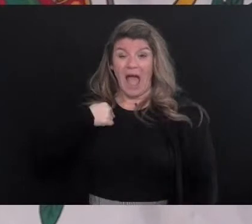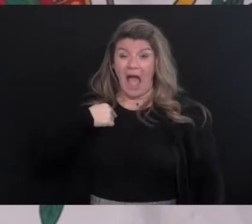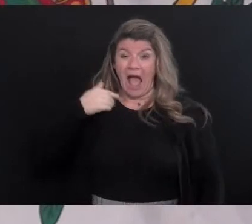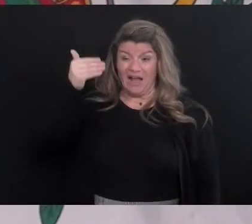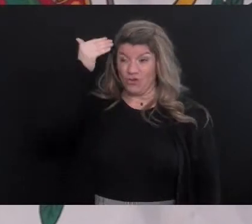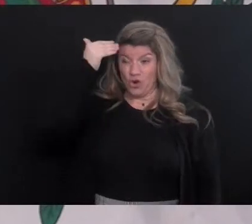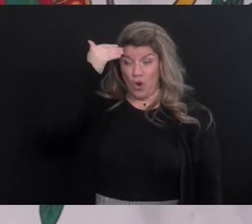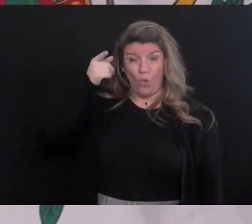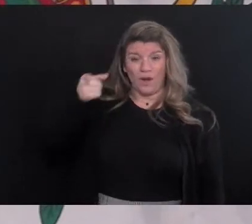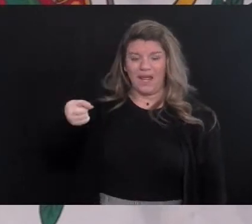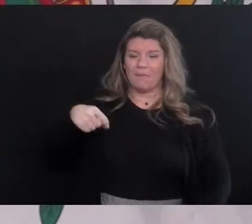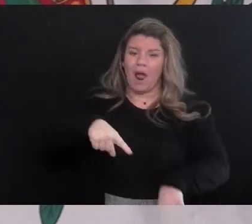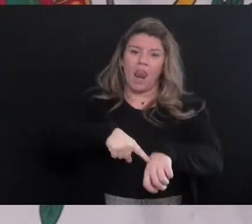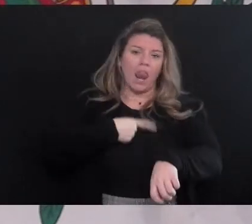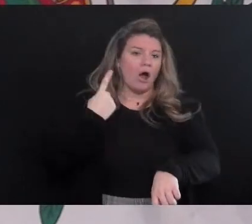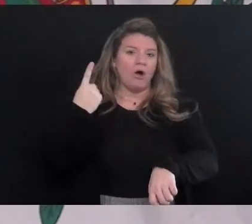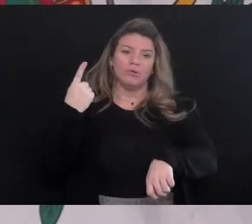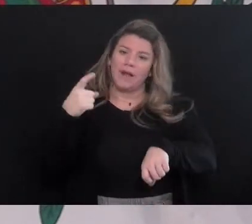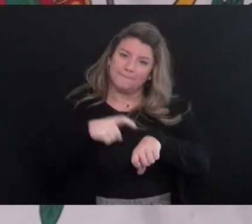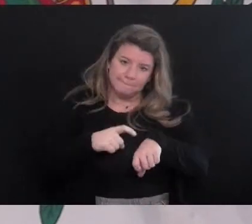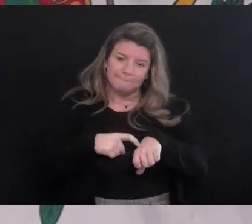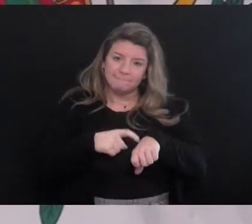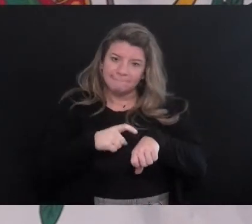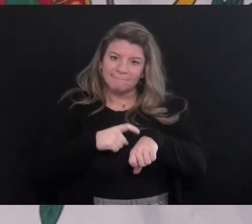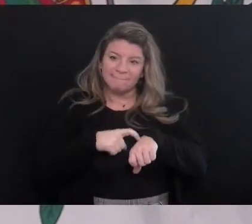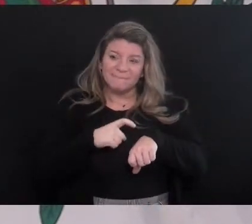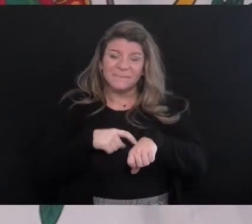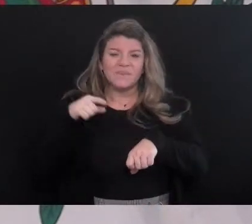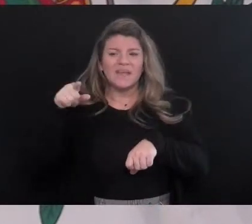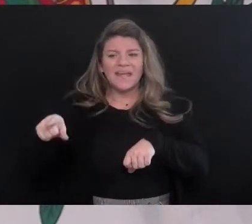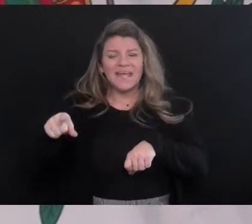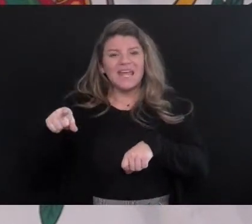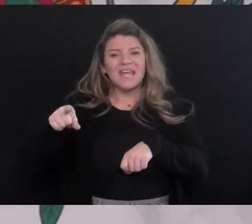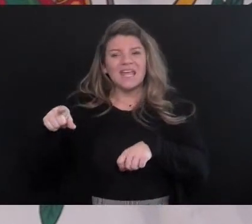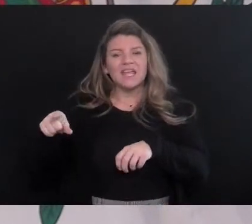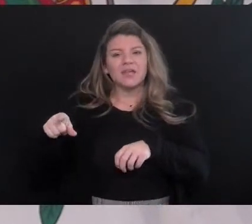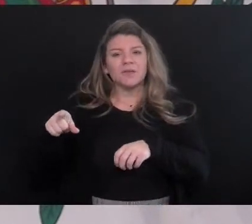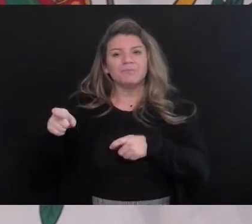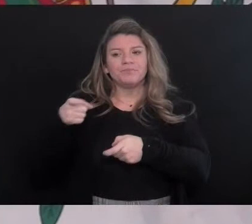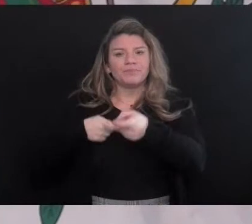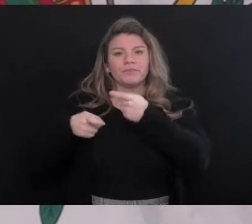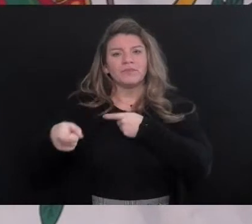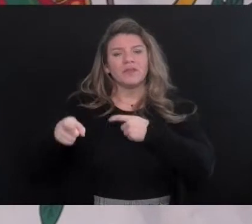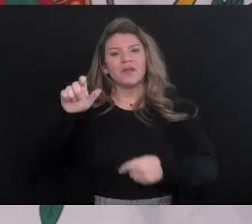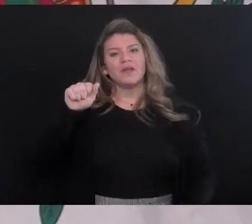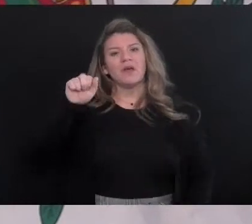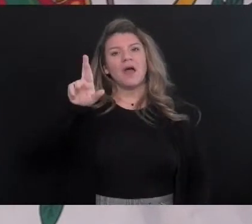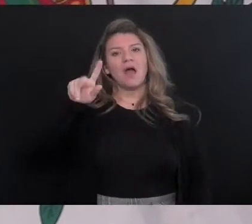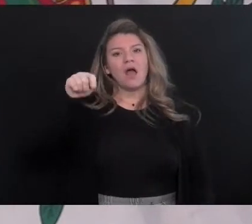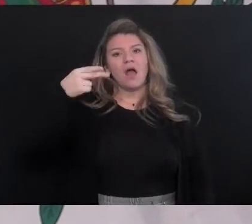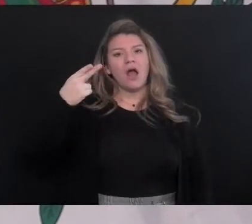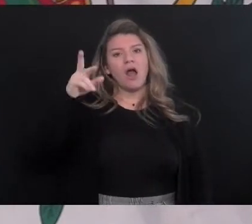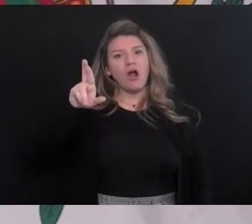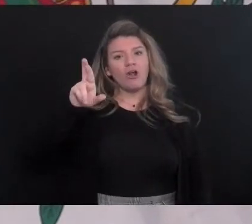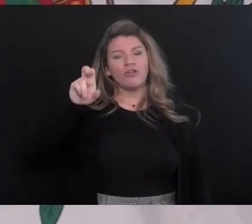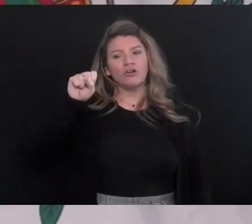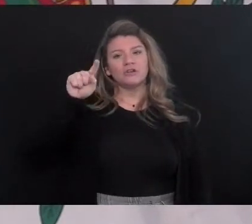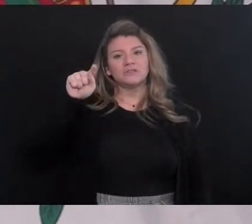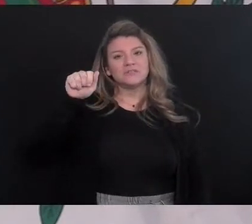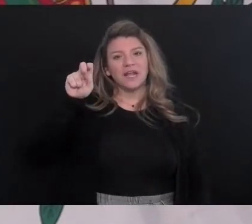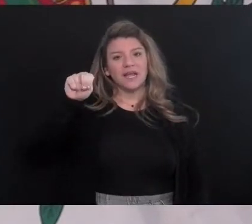Paul a long time. He filled the seat of author Stan